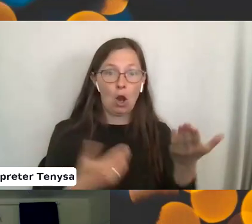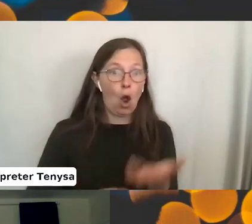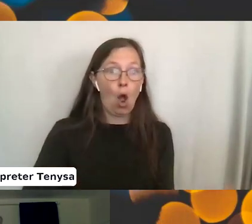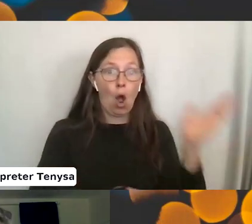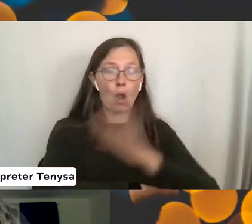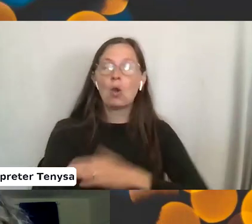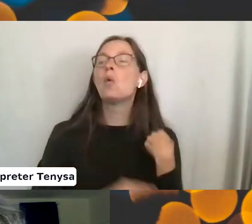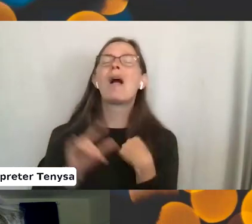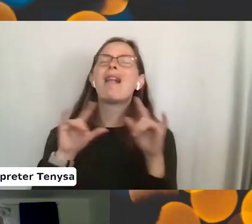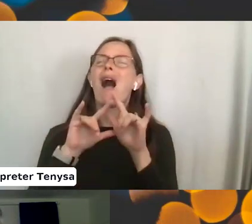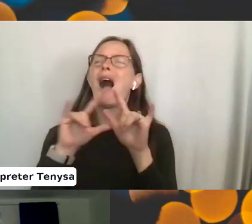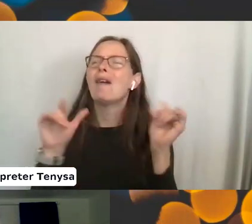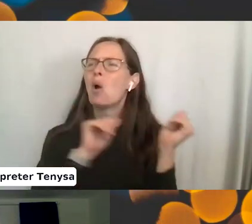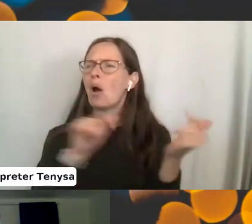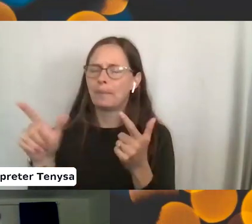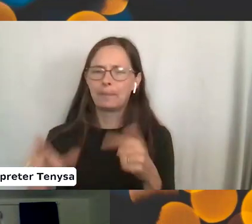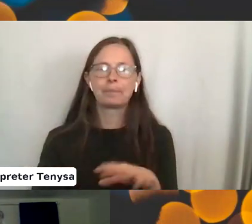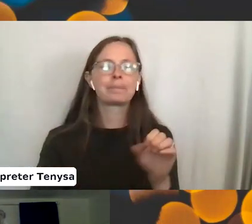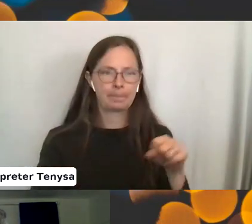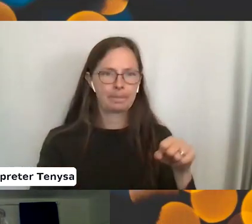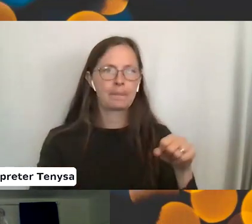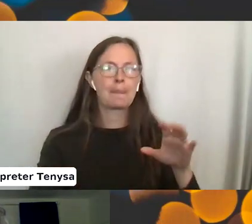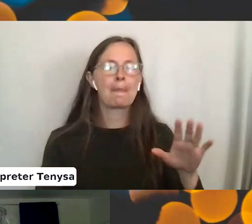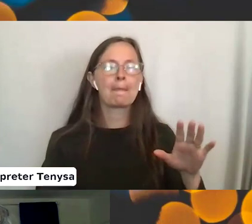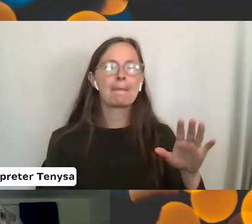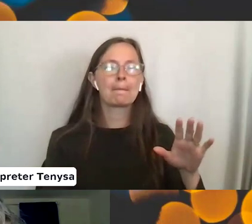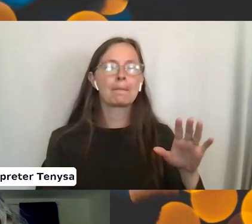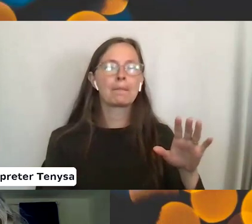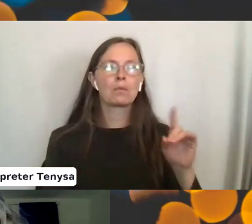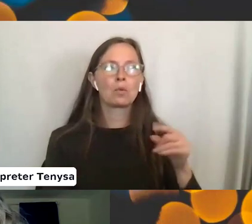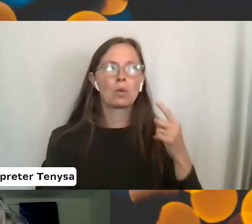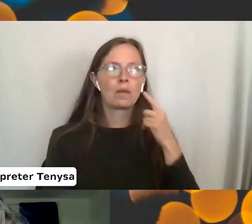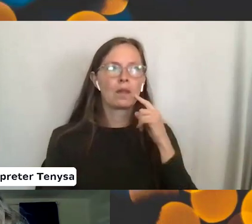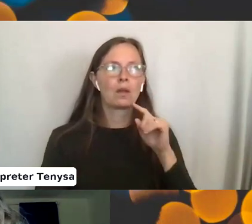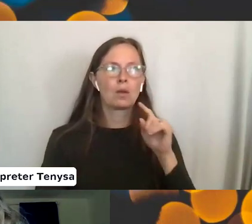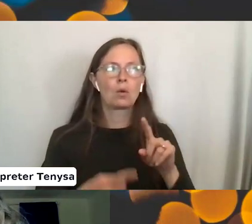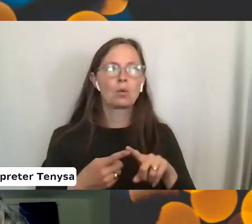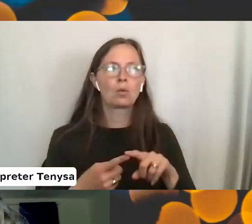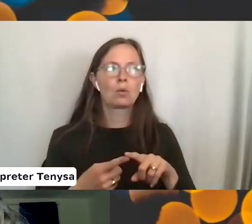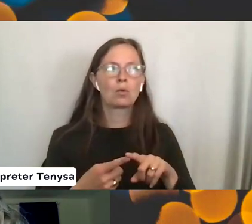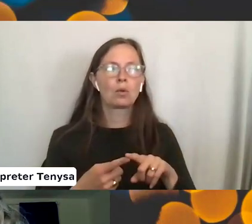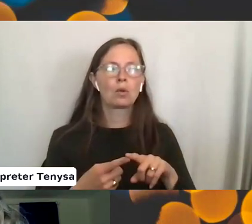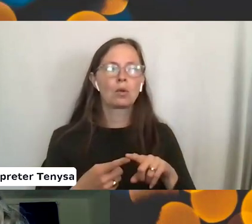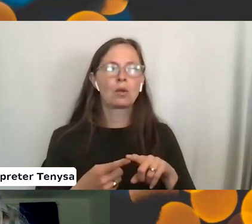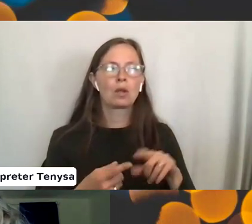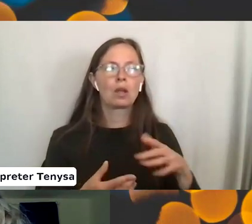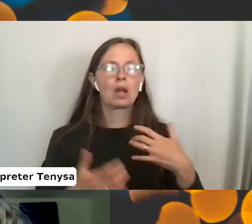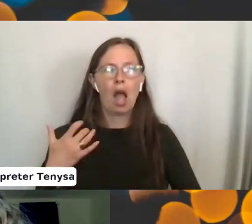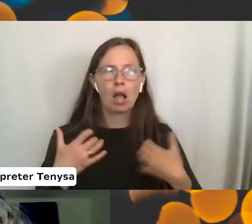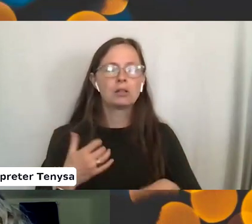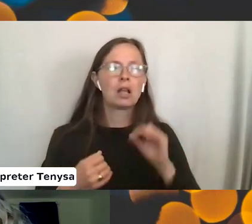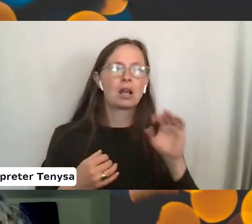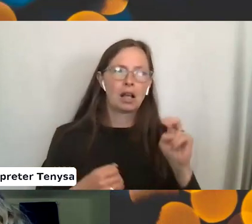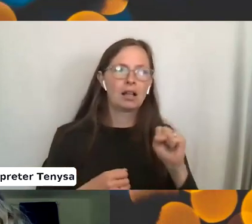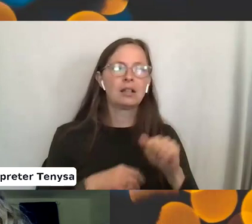day. We're going to. Yes. Do you think going to concerts, conventions is self-care? Yes. Do you think there's an afterlife?